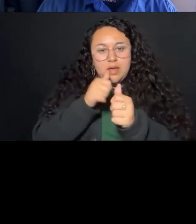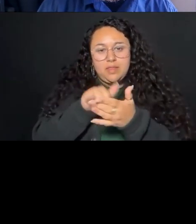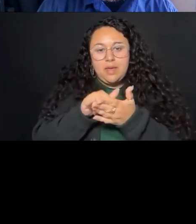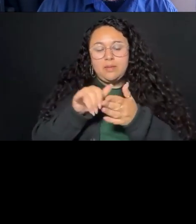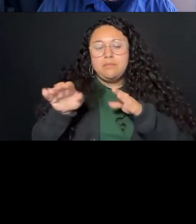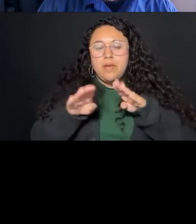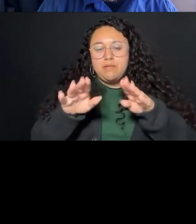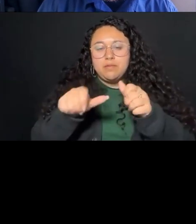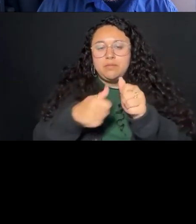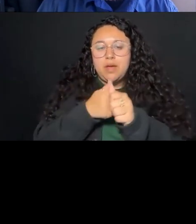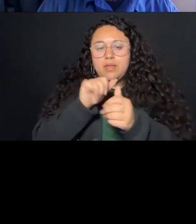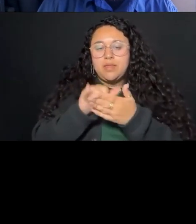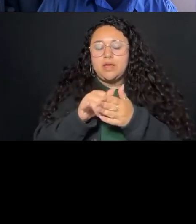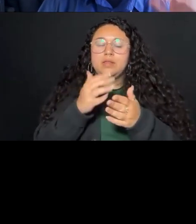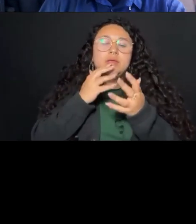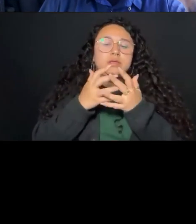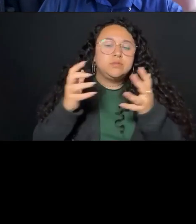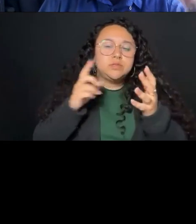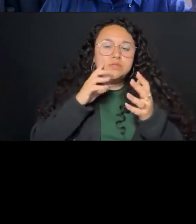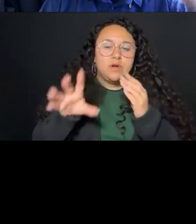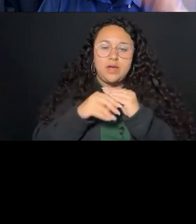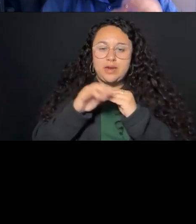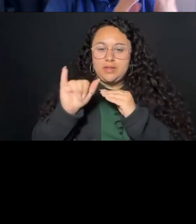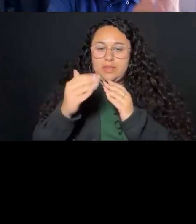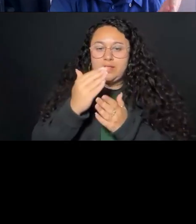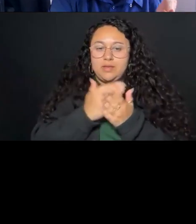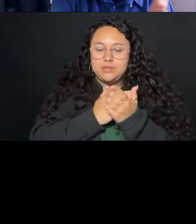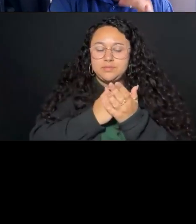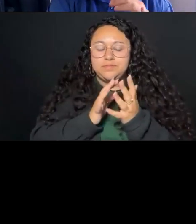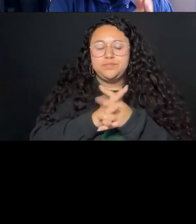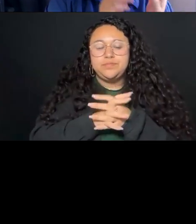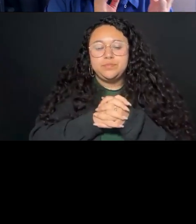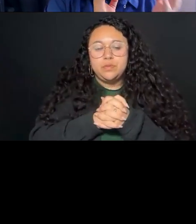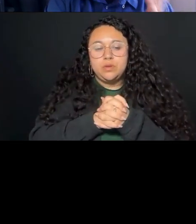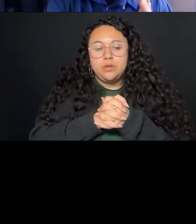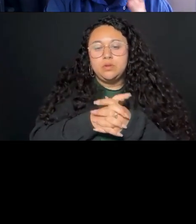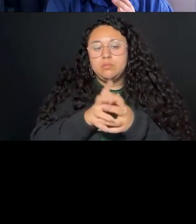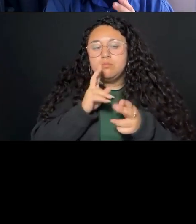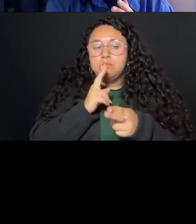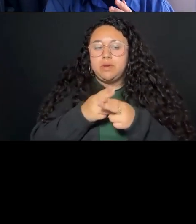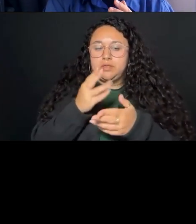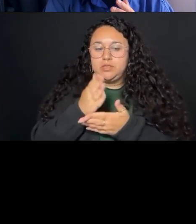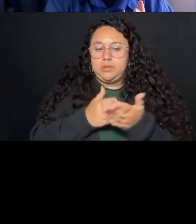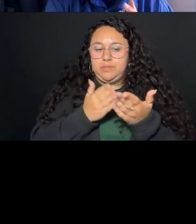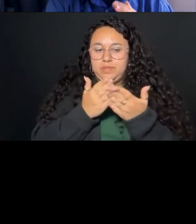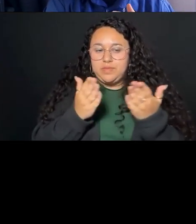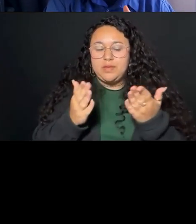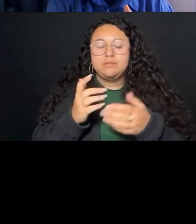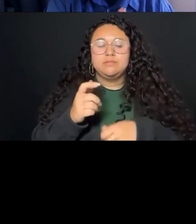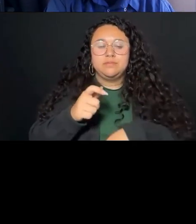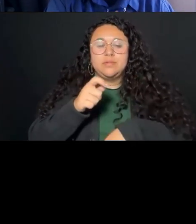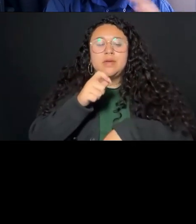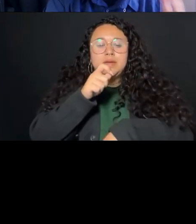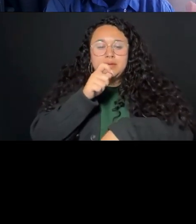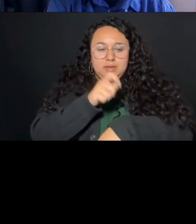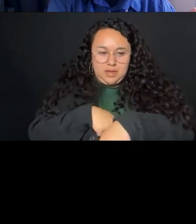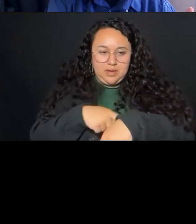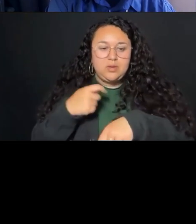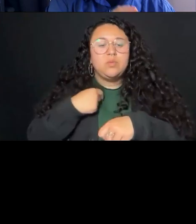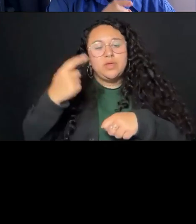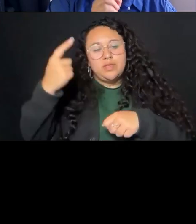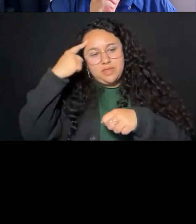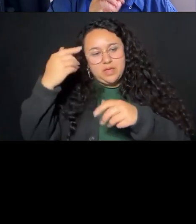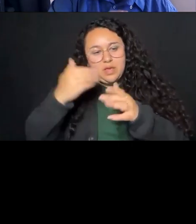to that list. So you've mentioned some of these things. So cutting is one of the ones that we think about a lot. Most people think